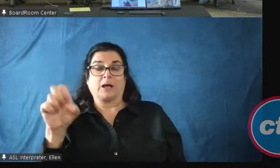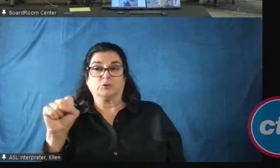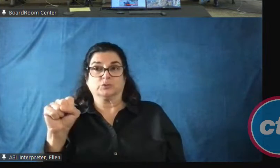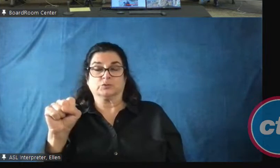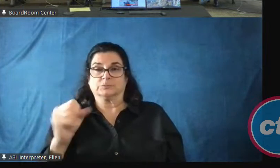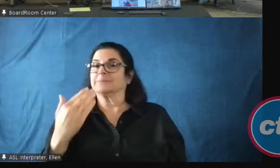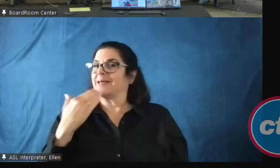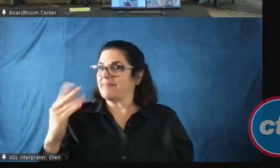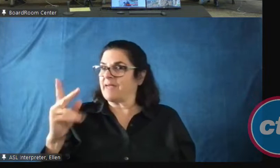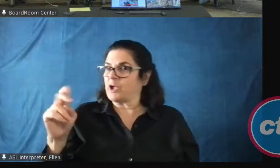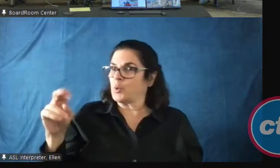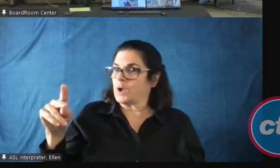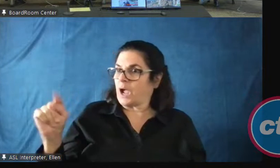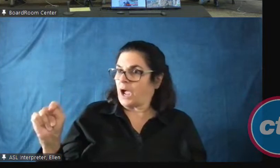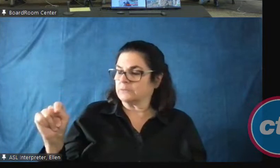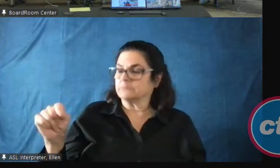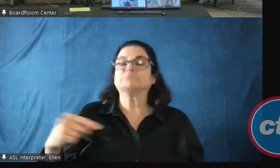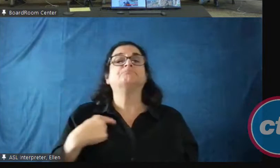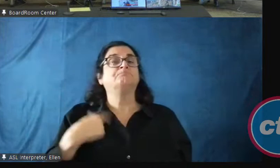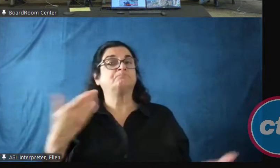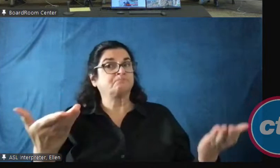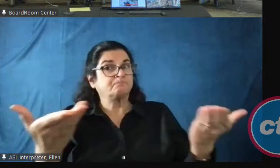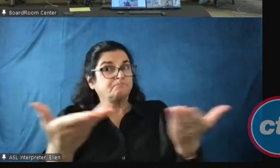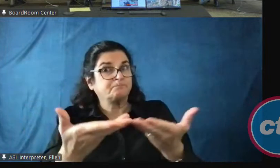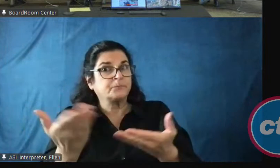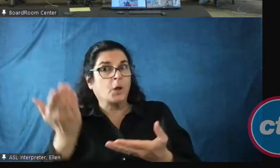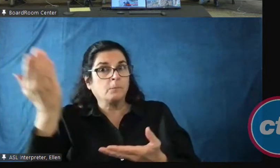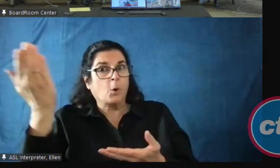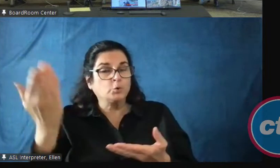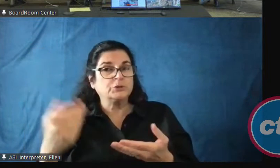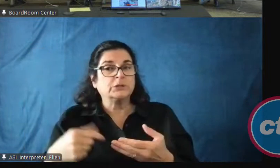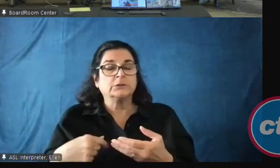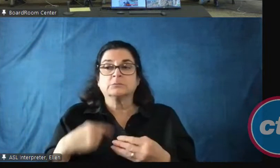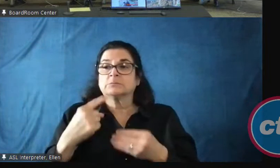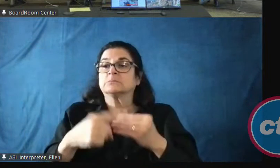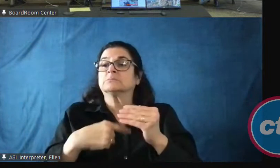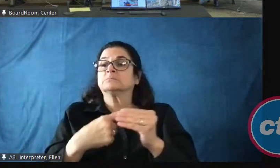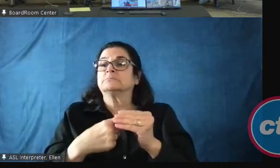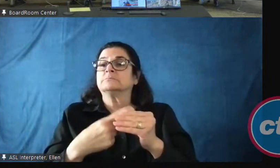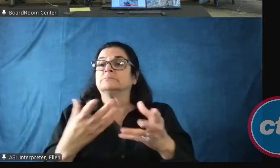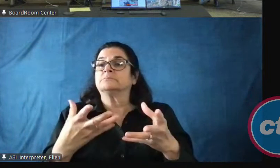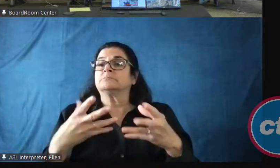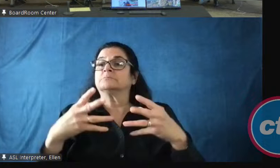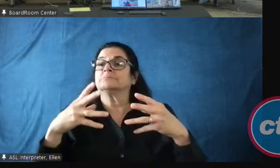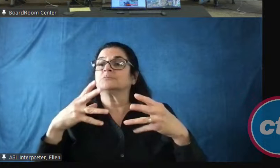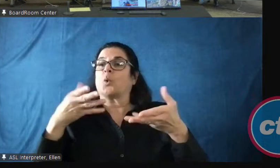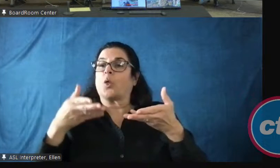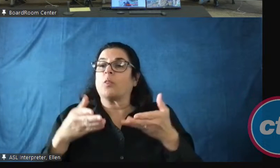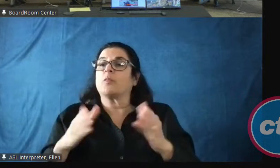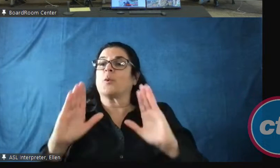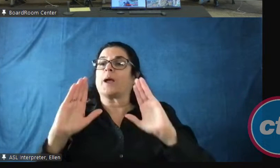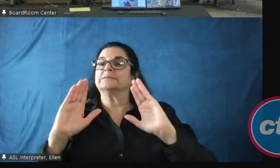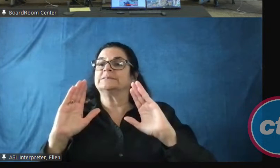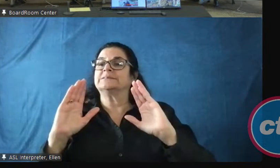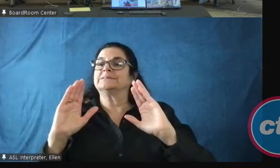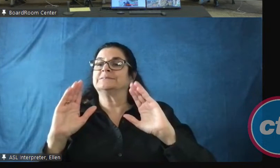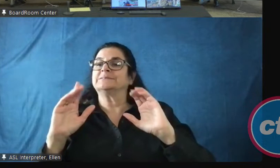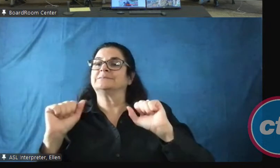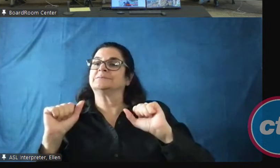the execution of a collective bargaining agreement containing the terms of a tentative agreement with the International Brotherhood of Electrical Workers,